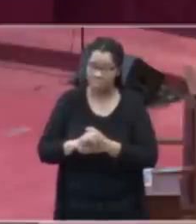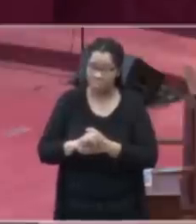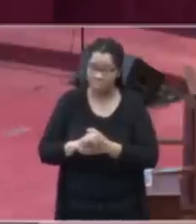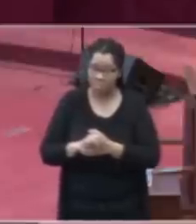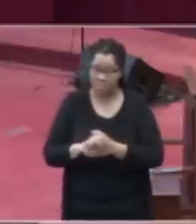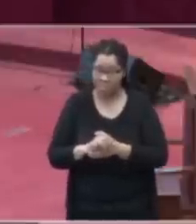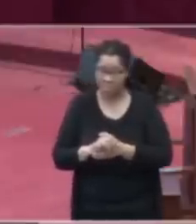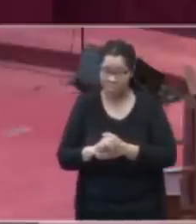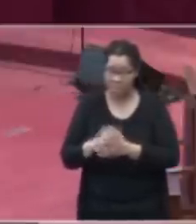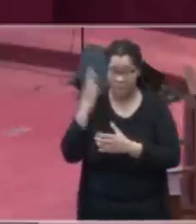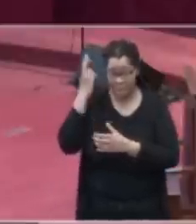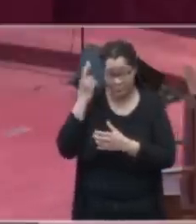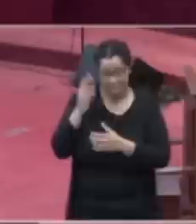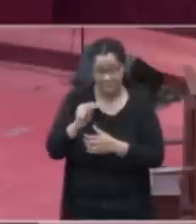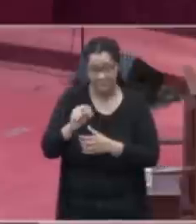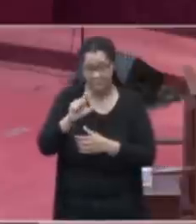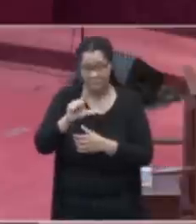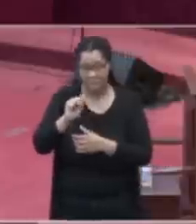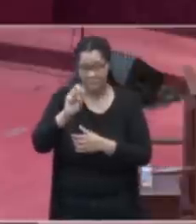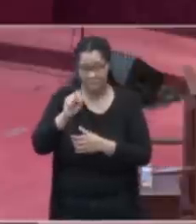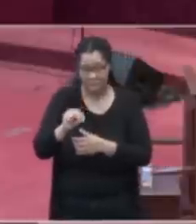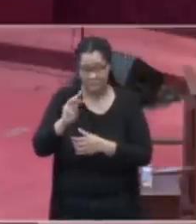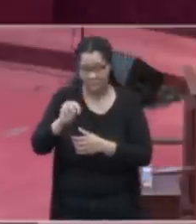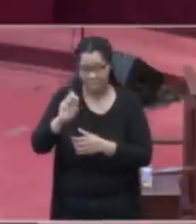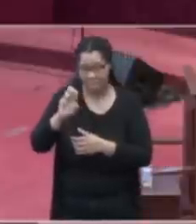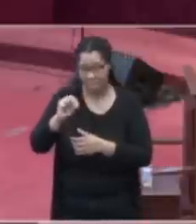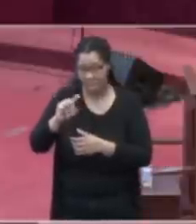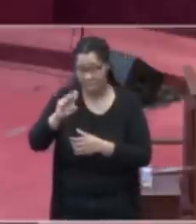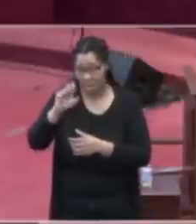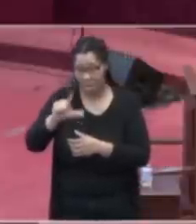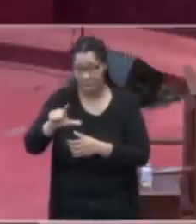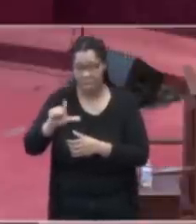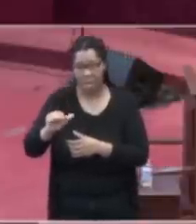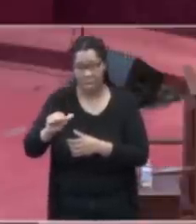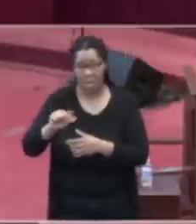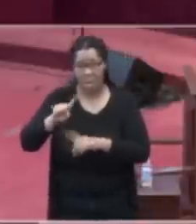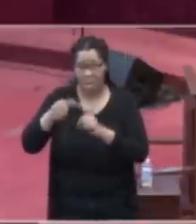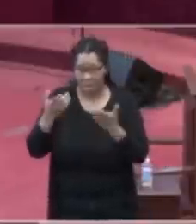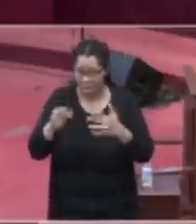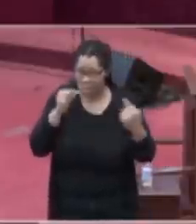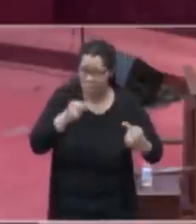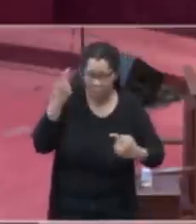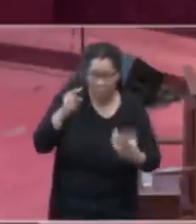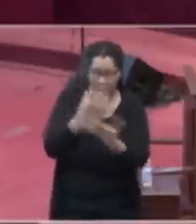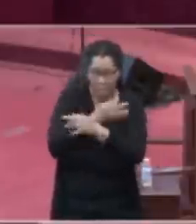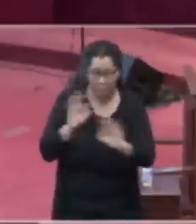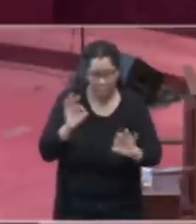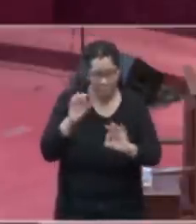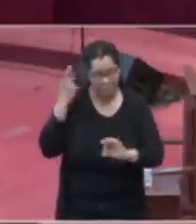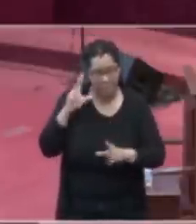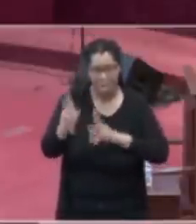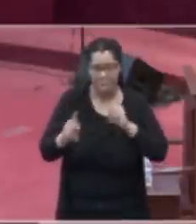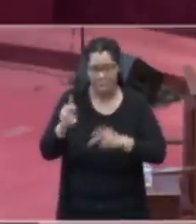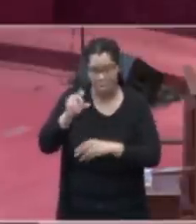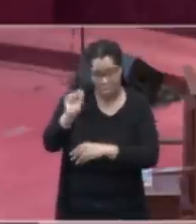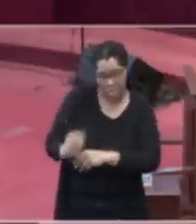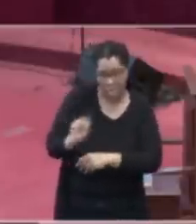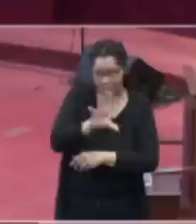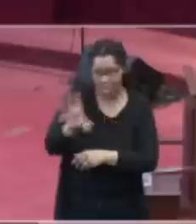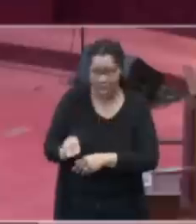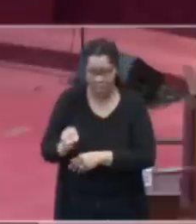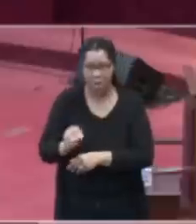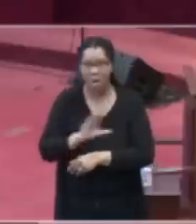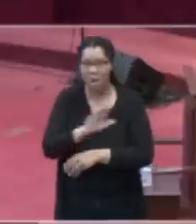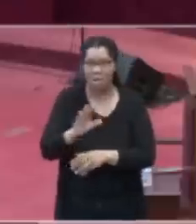This is why Nelson Mandela, after all he experienced in the struggle for freedom for his people in South Africa, said, your choices have to